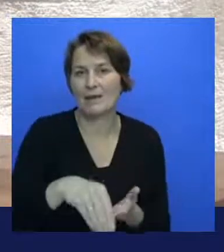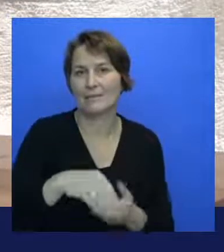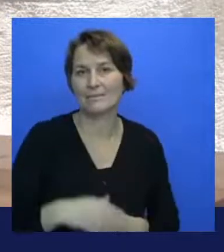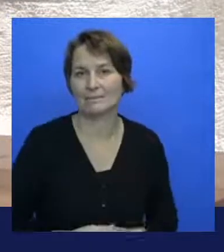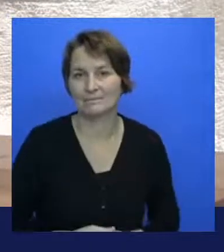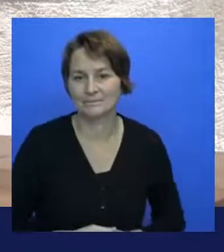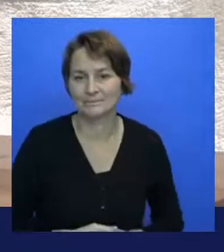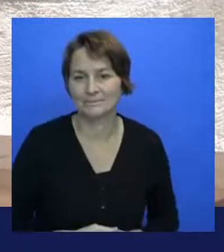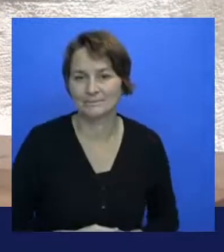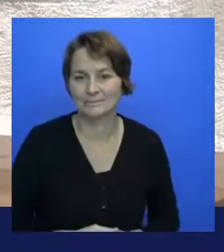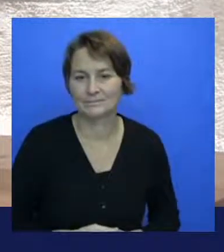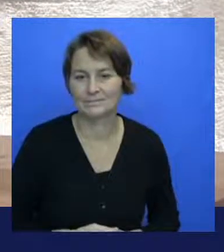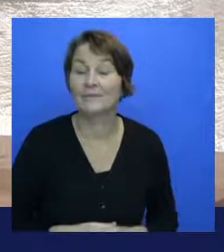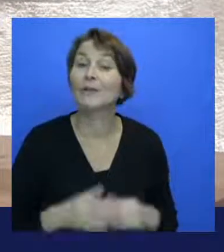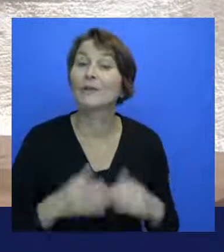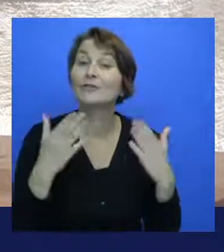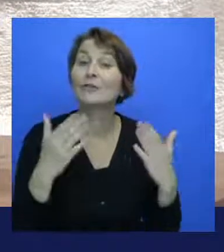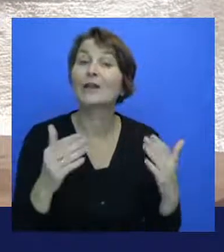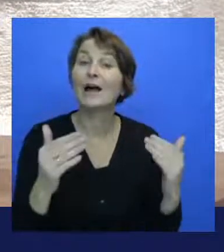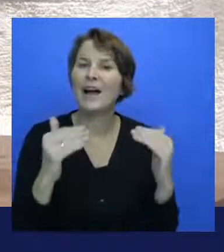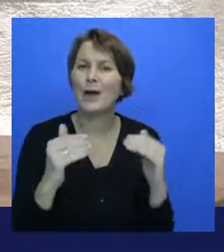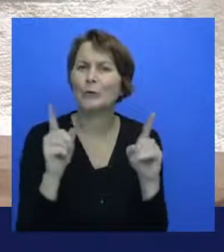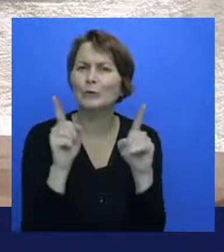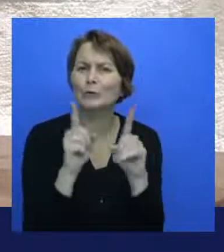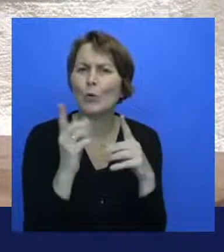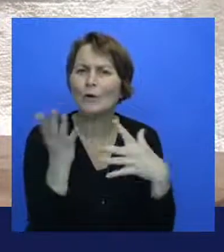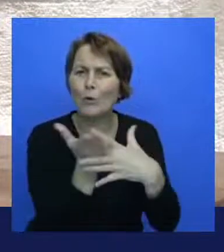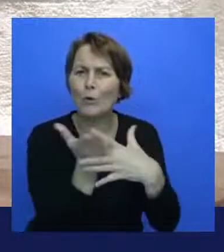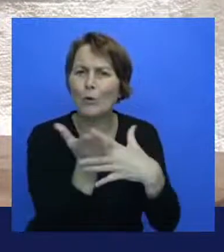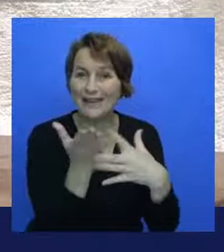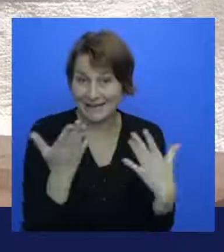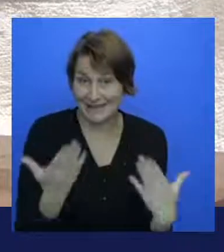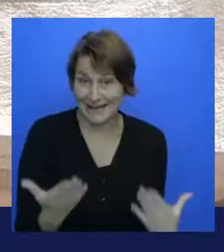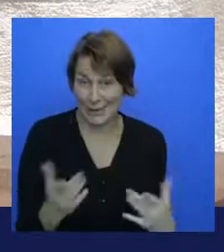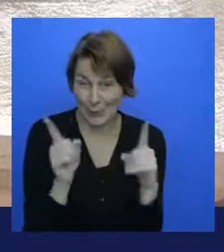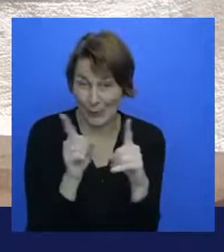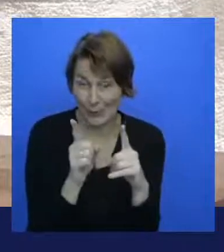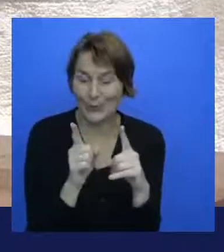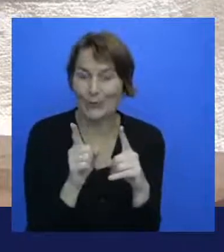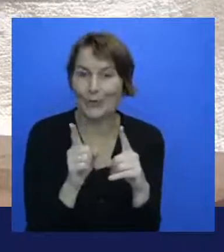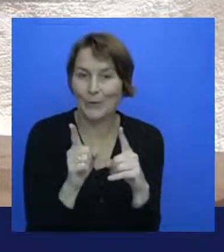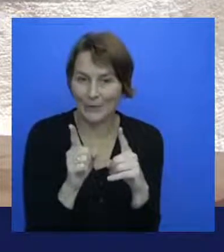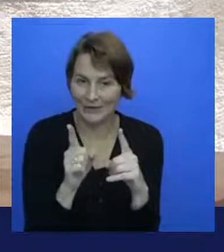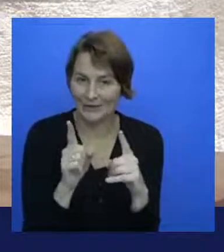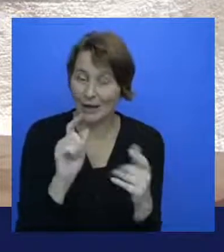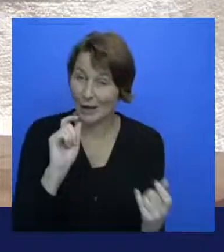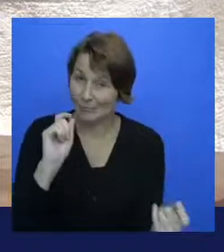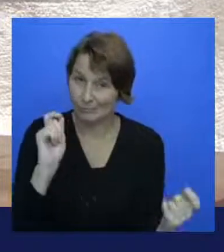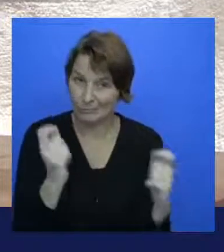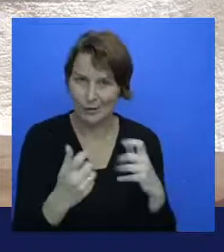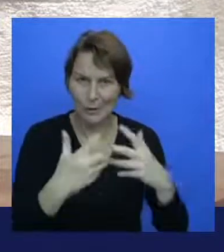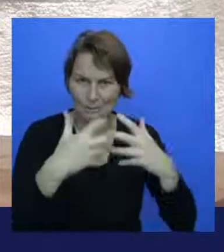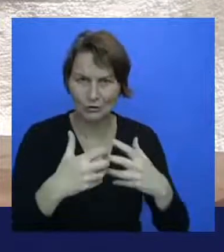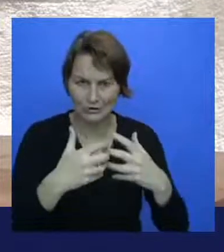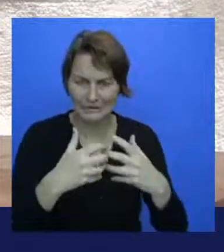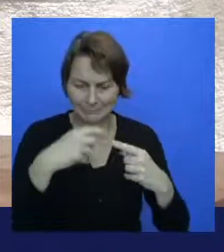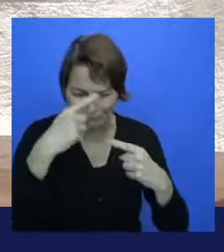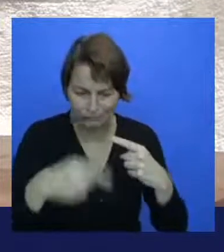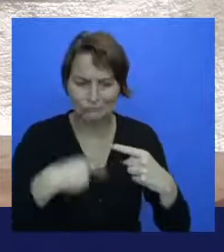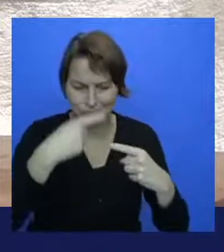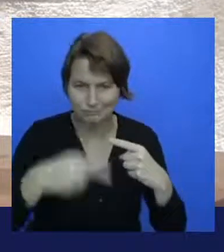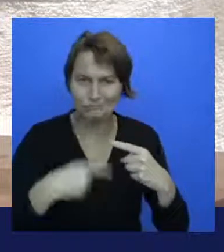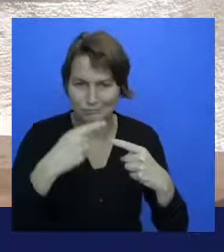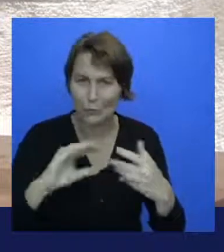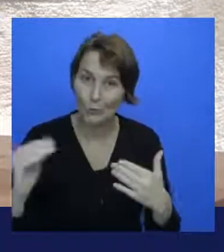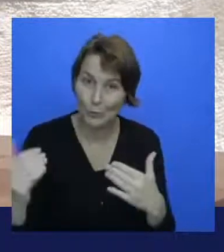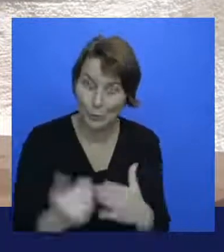We're going off for a short break, I guess, to refresh our machines here and our drinks, and we'll get back